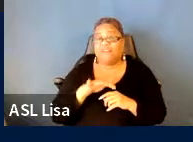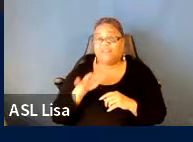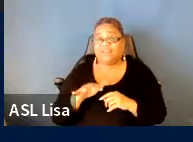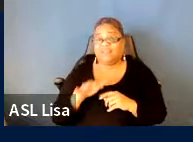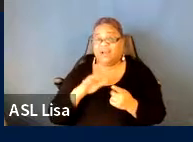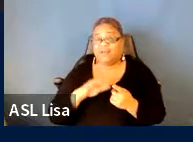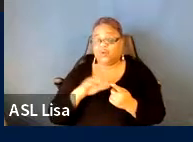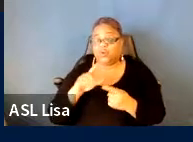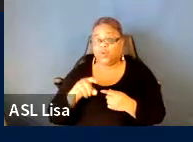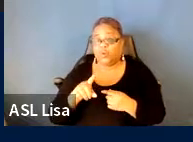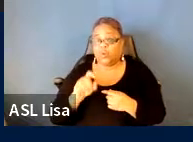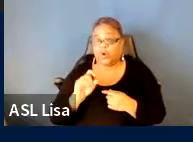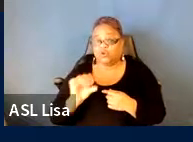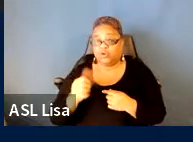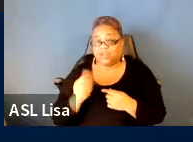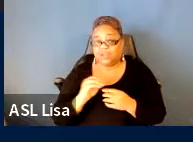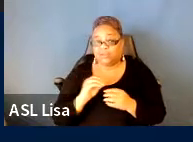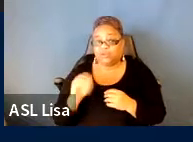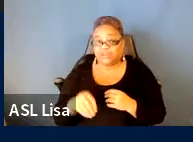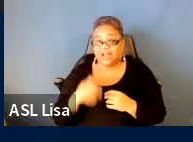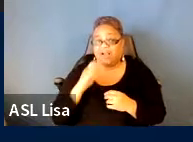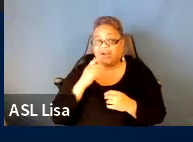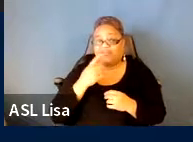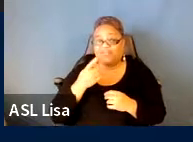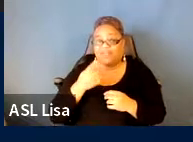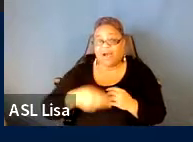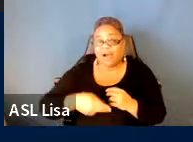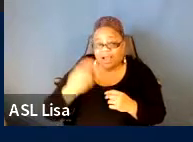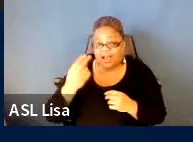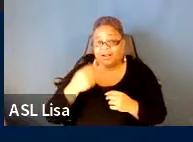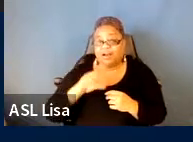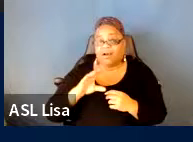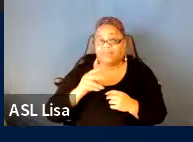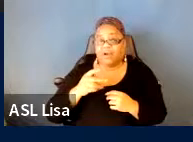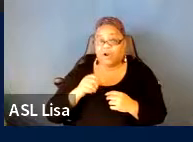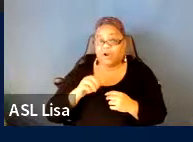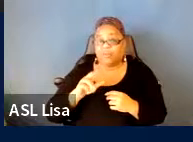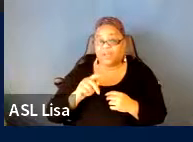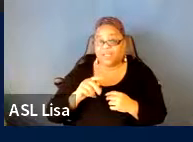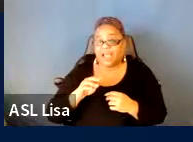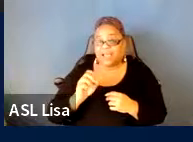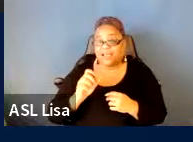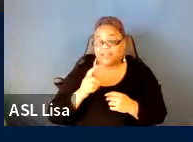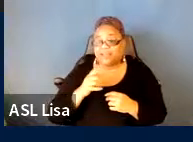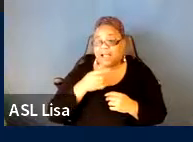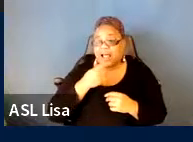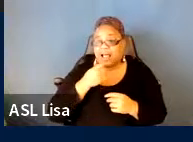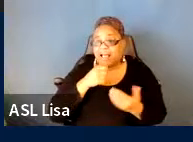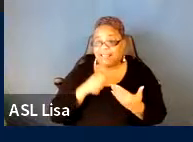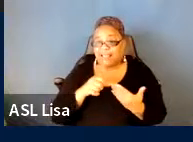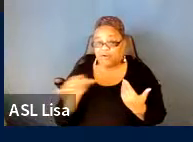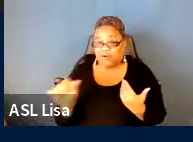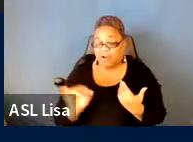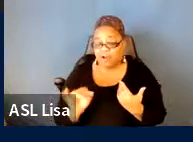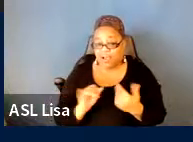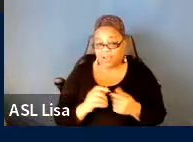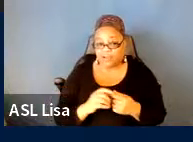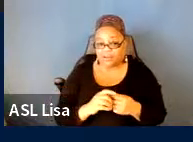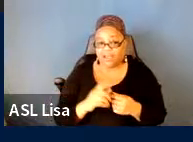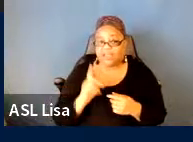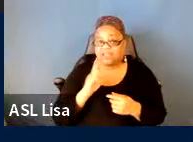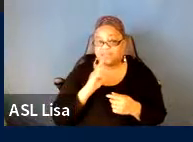below shows a capital letter I next to the letter O that is both stretched